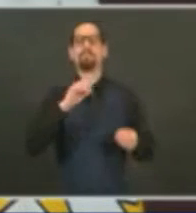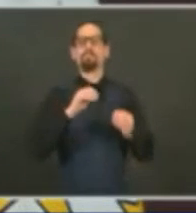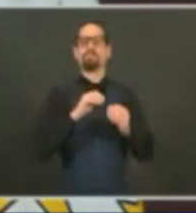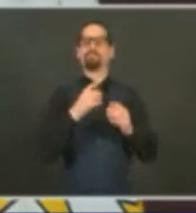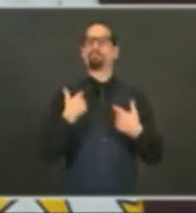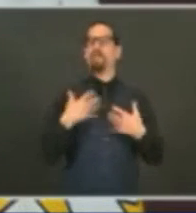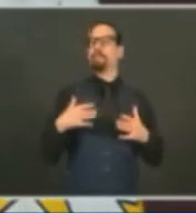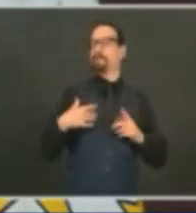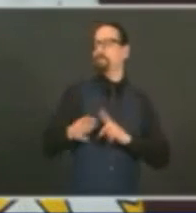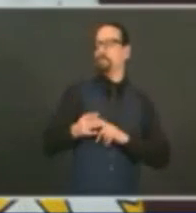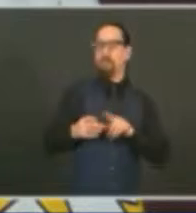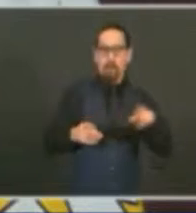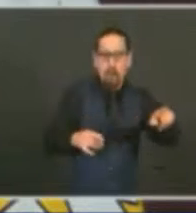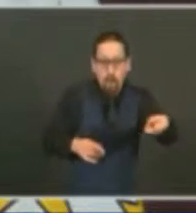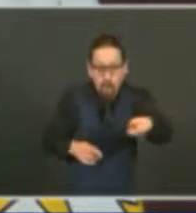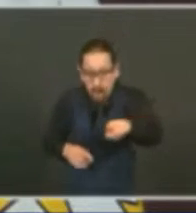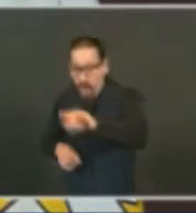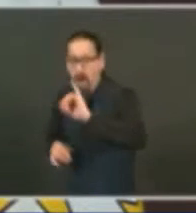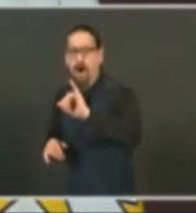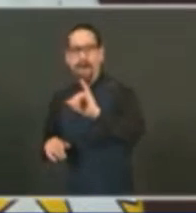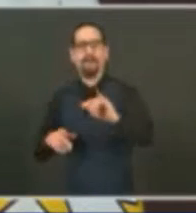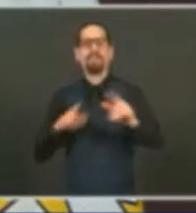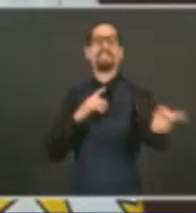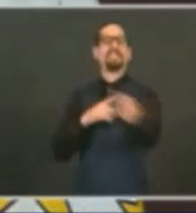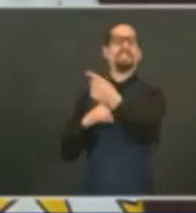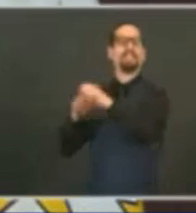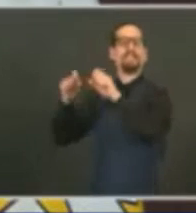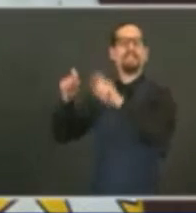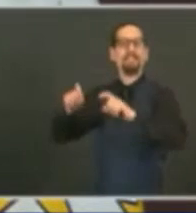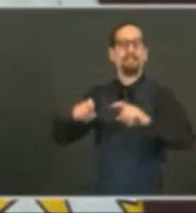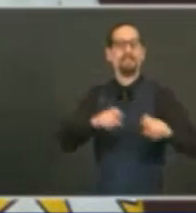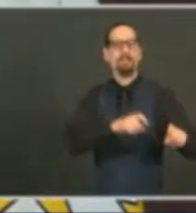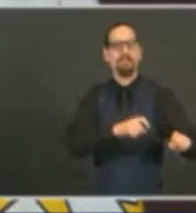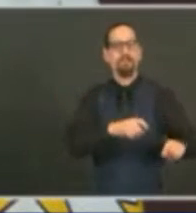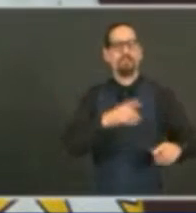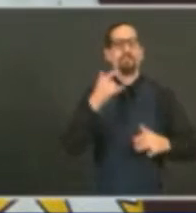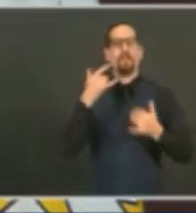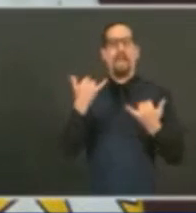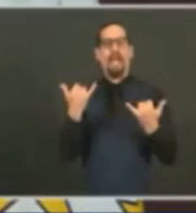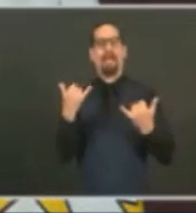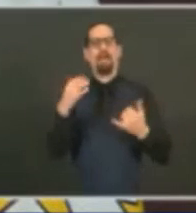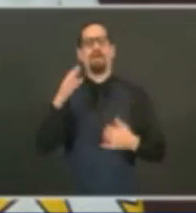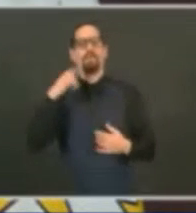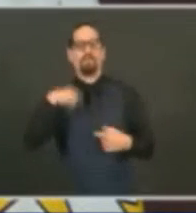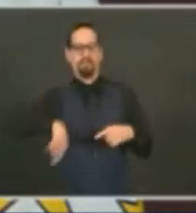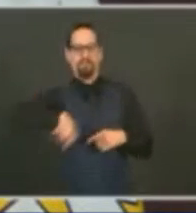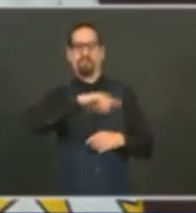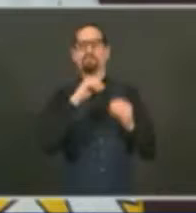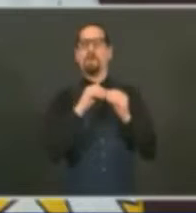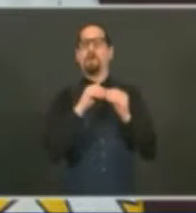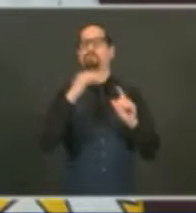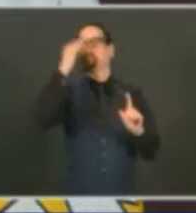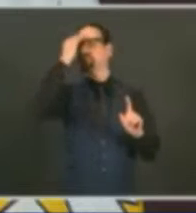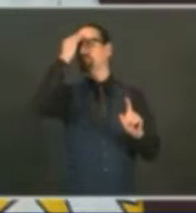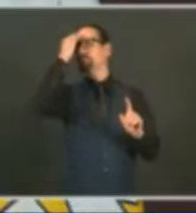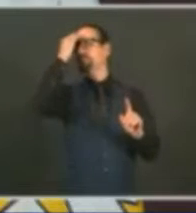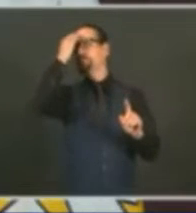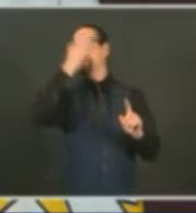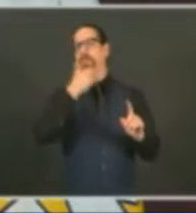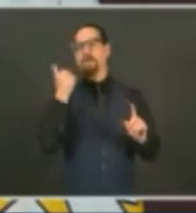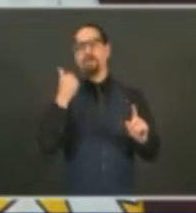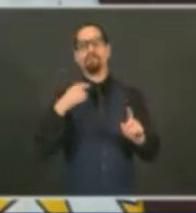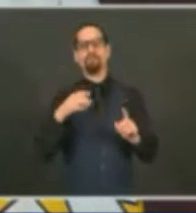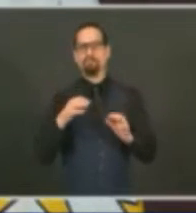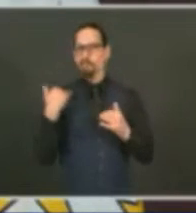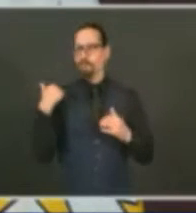As we're getting through this, more and more individuals are familiar with what they need to do and the importance of being able to stay home. That